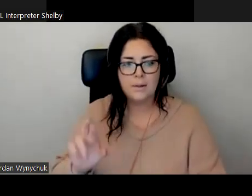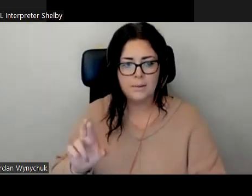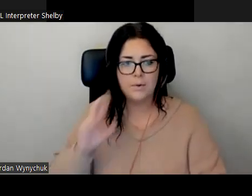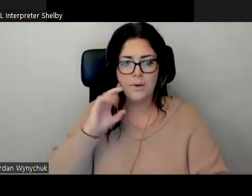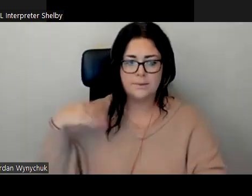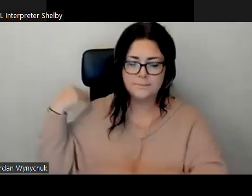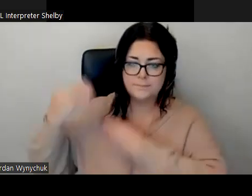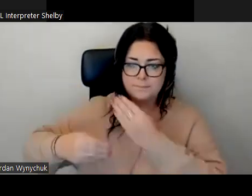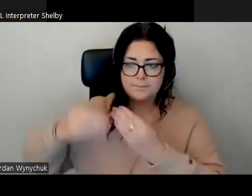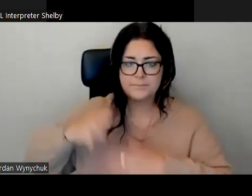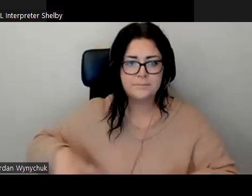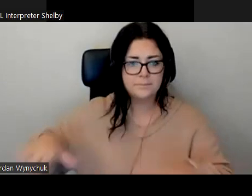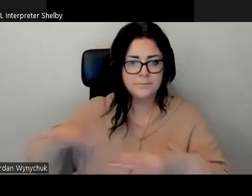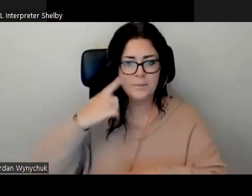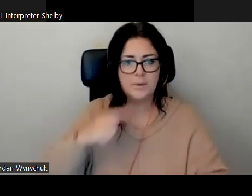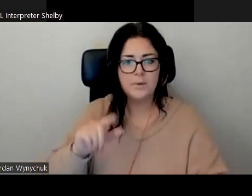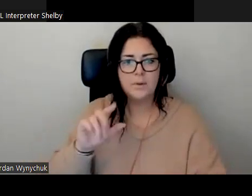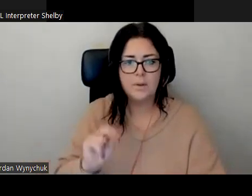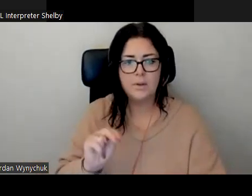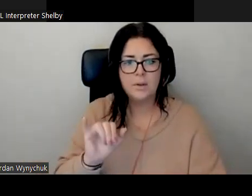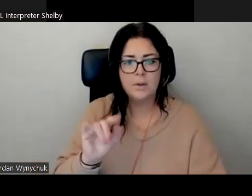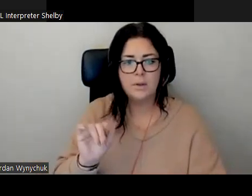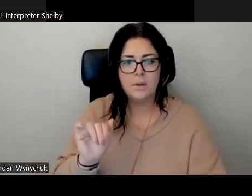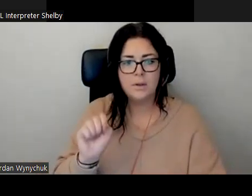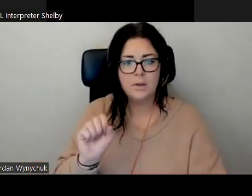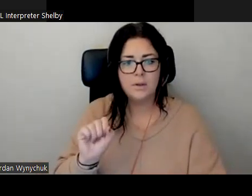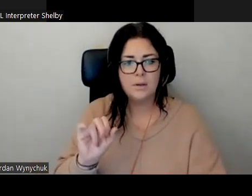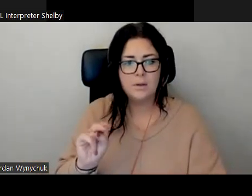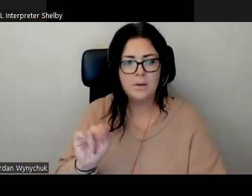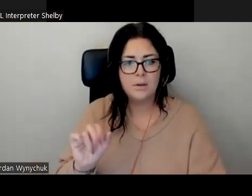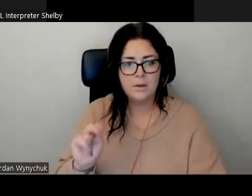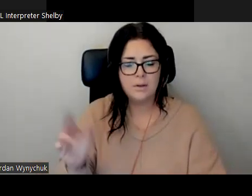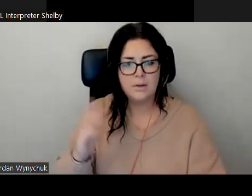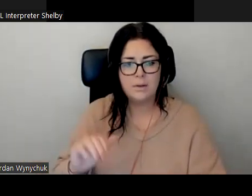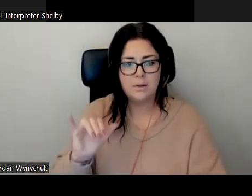homelands of the Innu of Newfoundland and the Inuit of